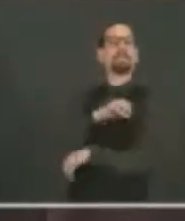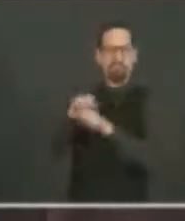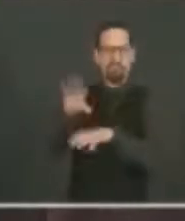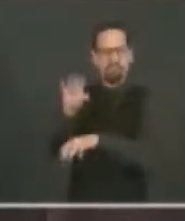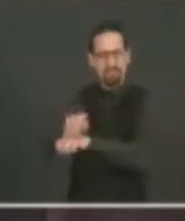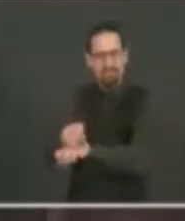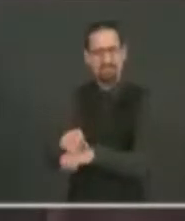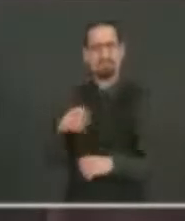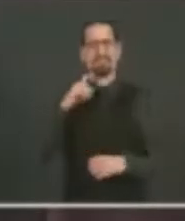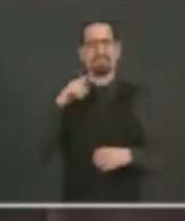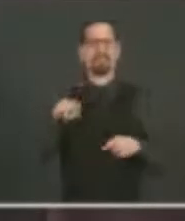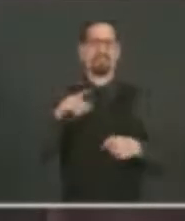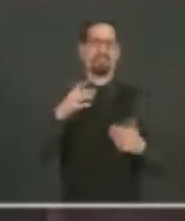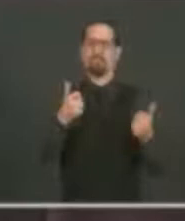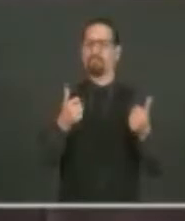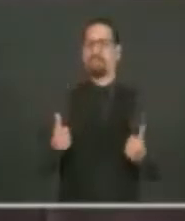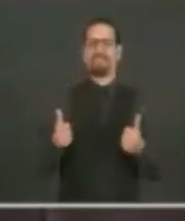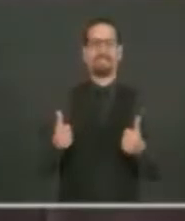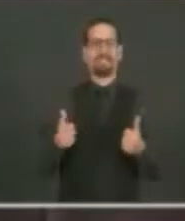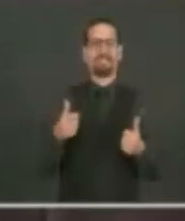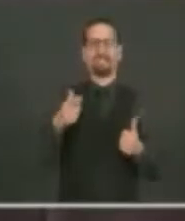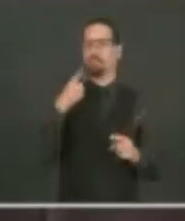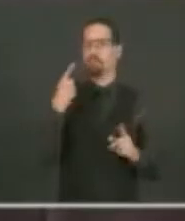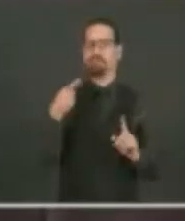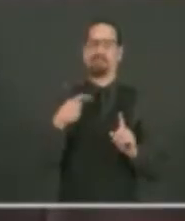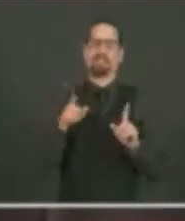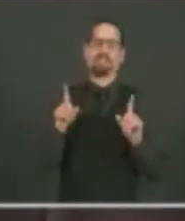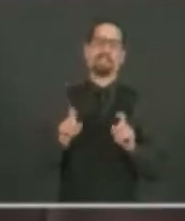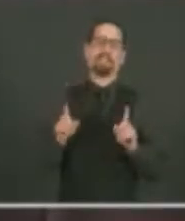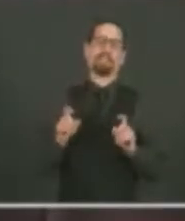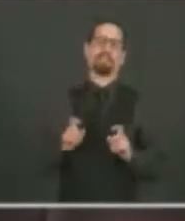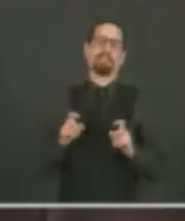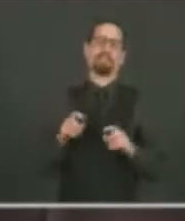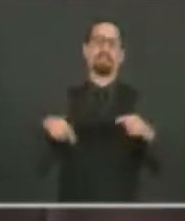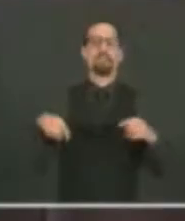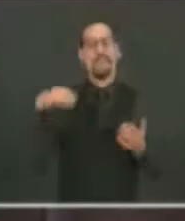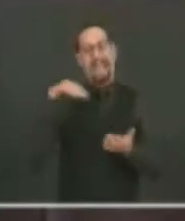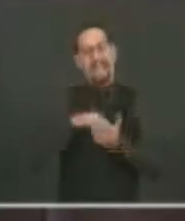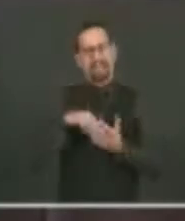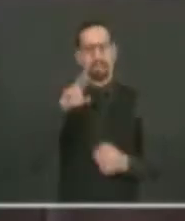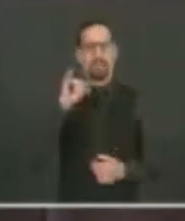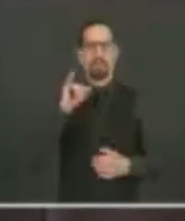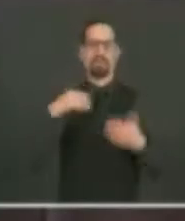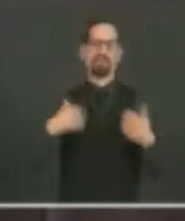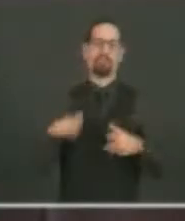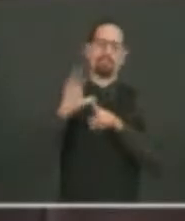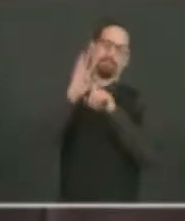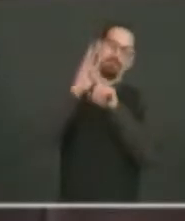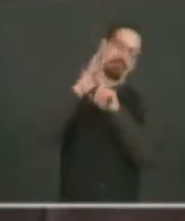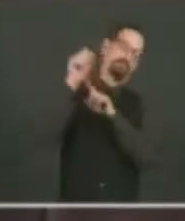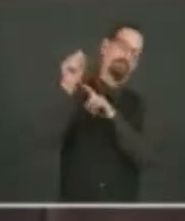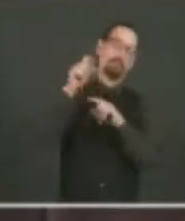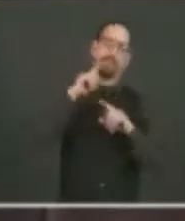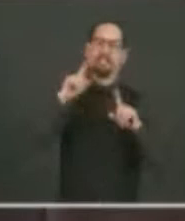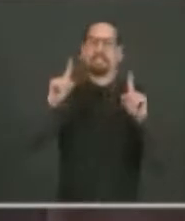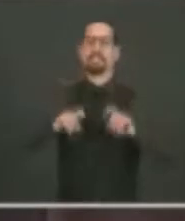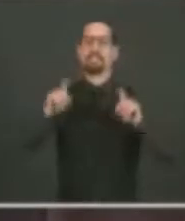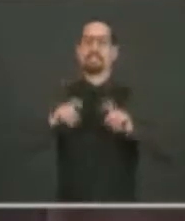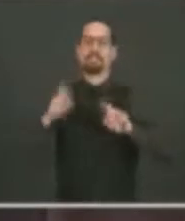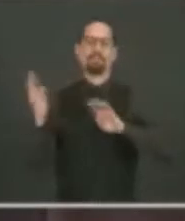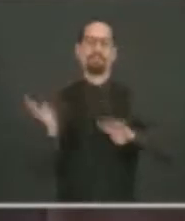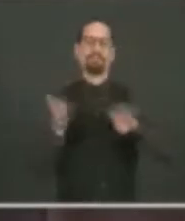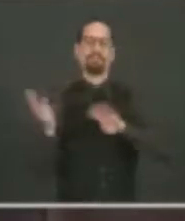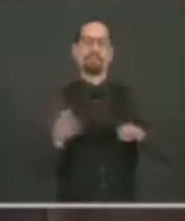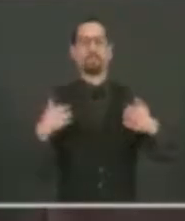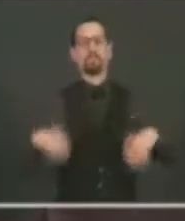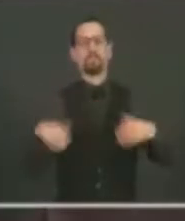right now, and Rhode Island is among the best in the country in doing that. So please take advantage of the testing opportunities that we're